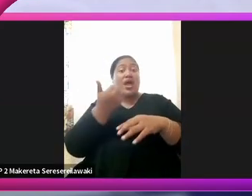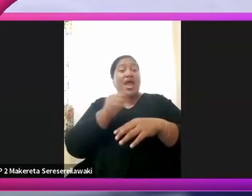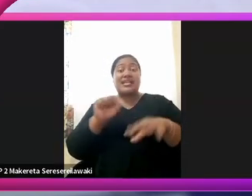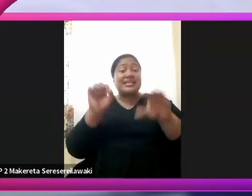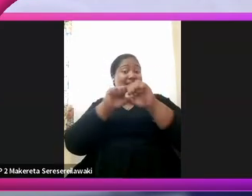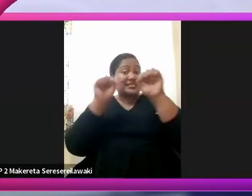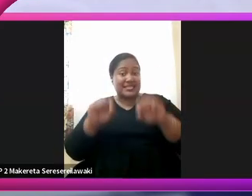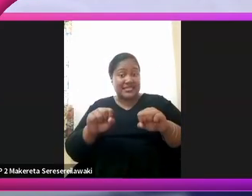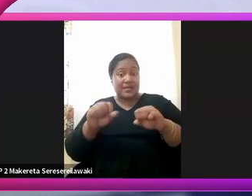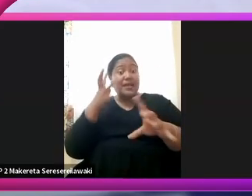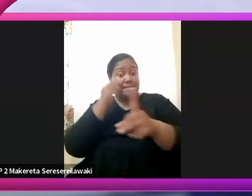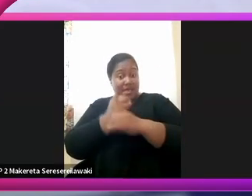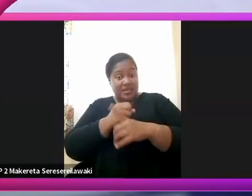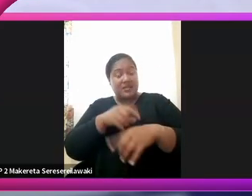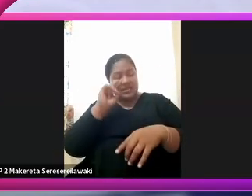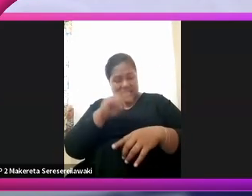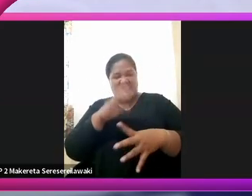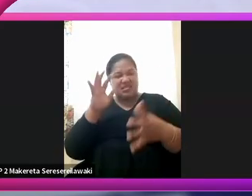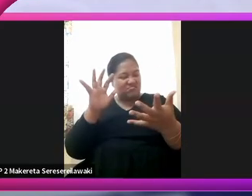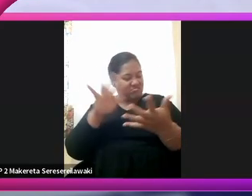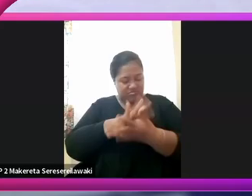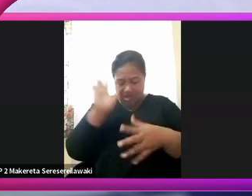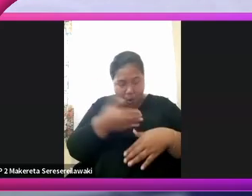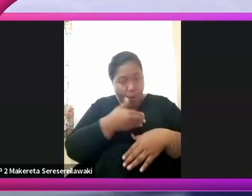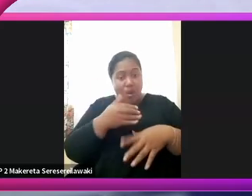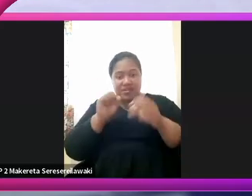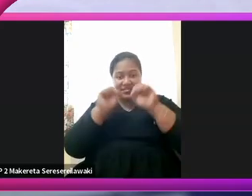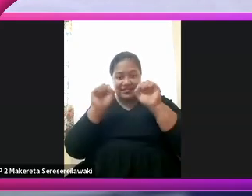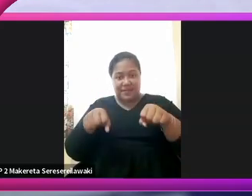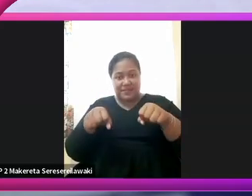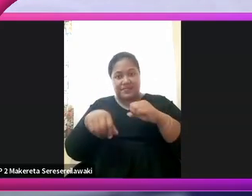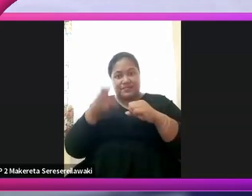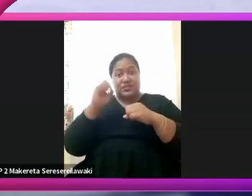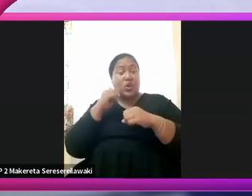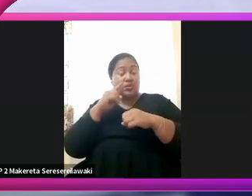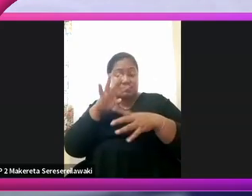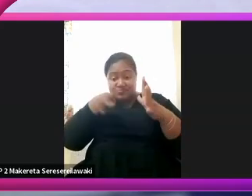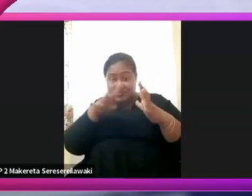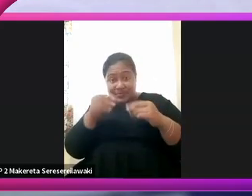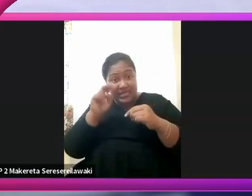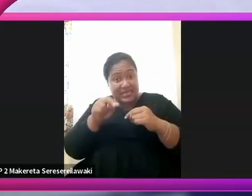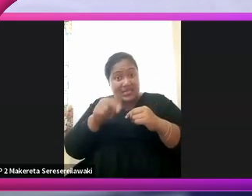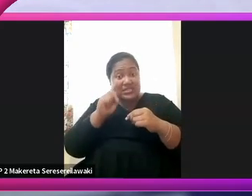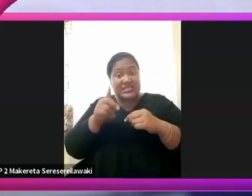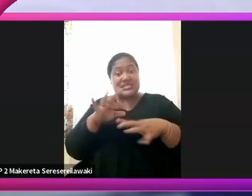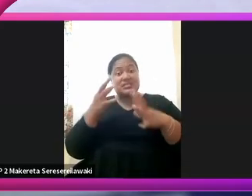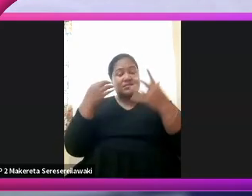is also affect the whole system. So so the investigation also need to look at the